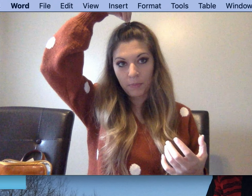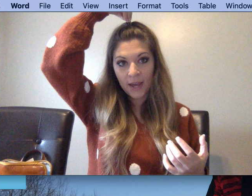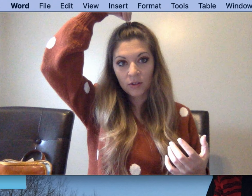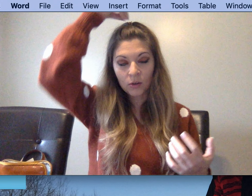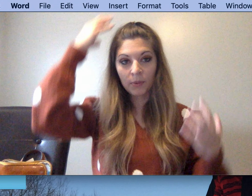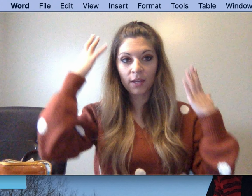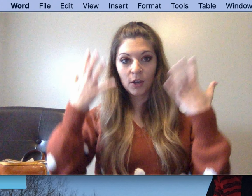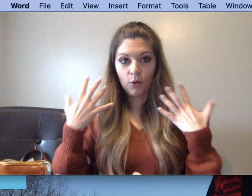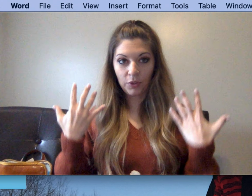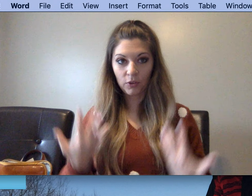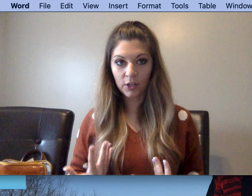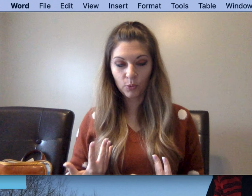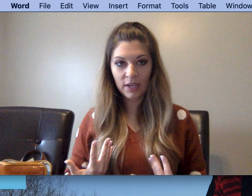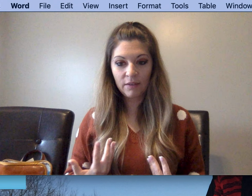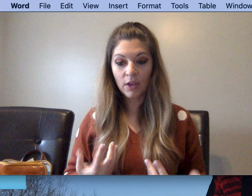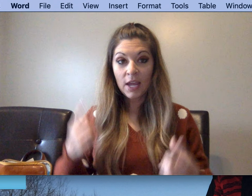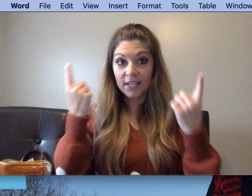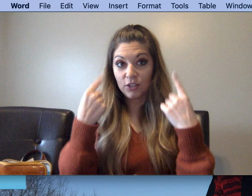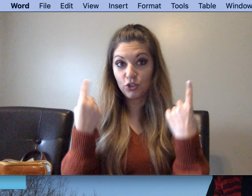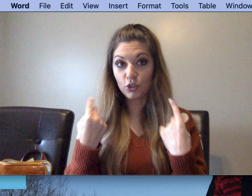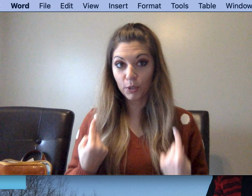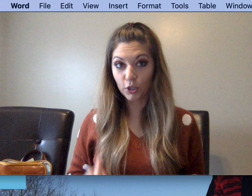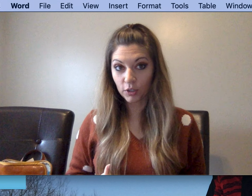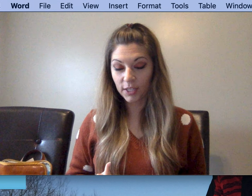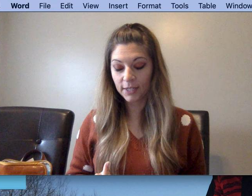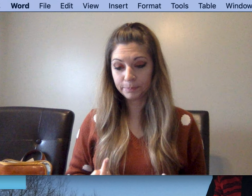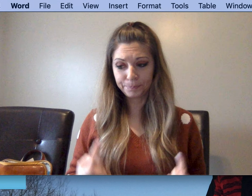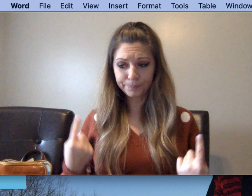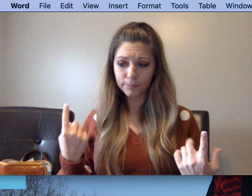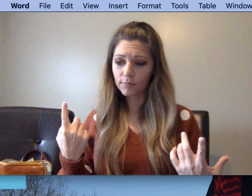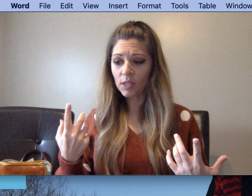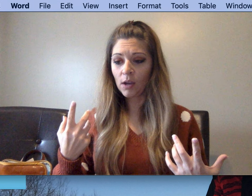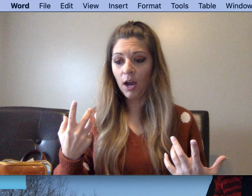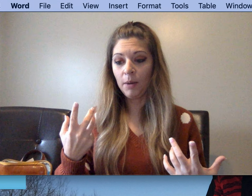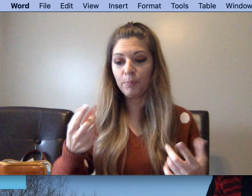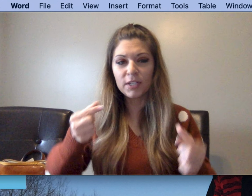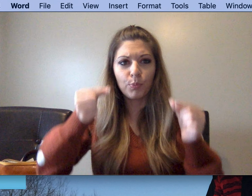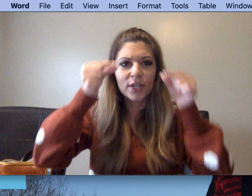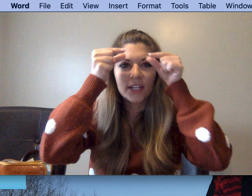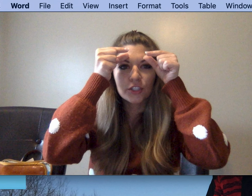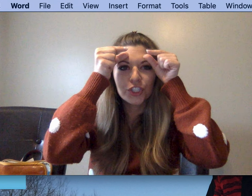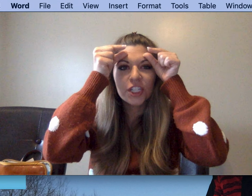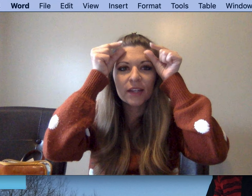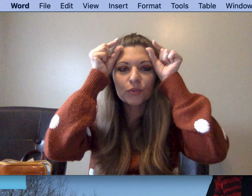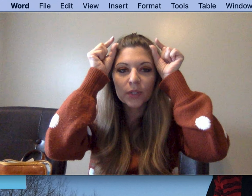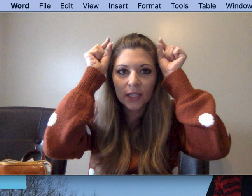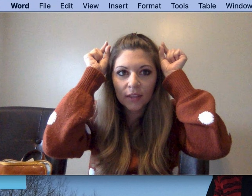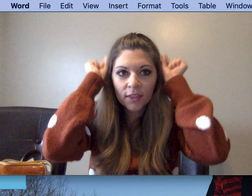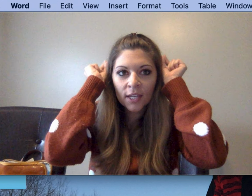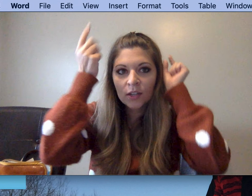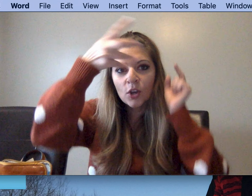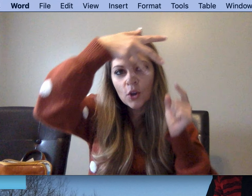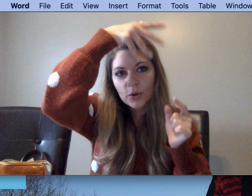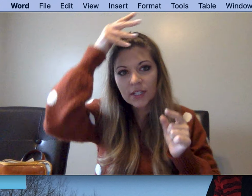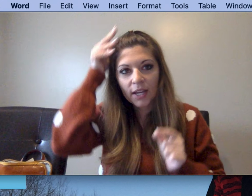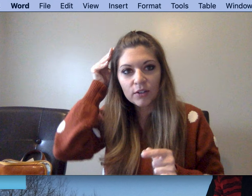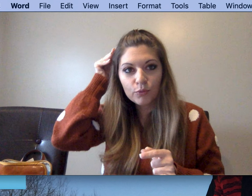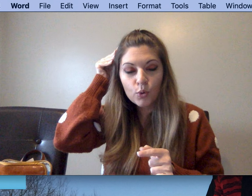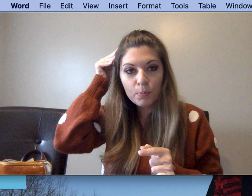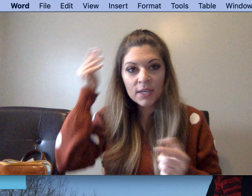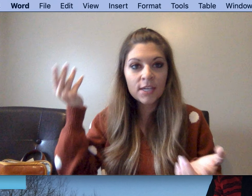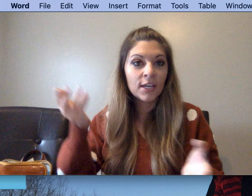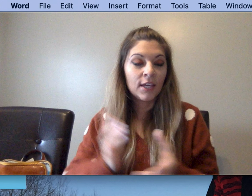pulled back a little bit with a little wave. Is it super curly? Is boys' hair shaved really thin, or is it